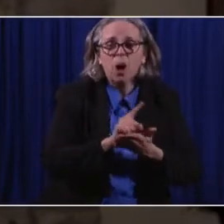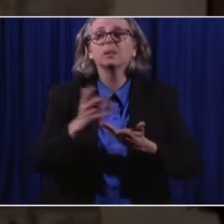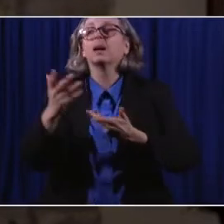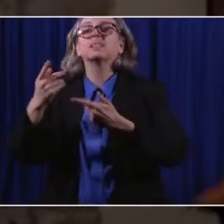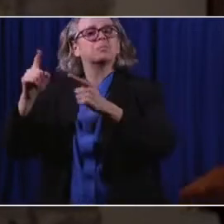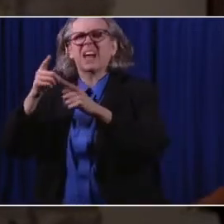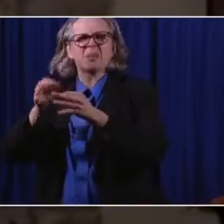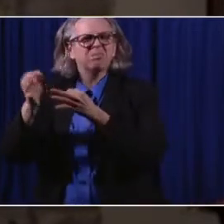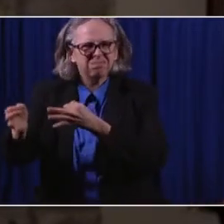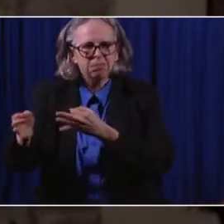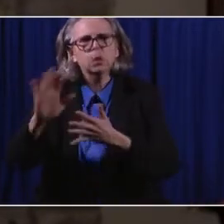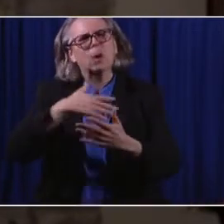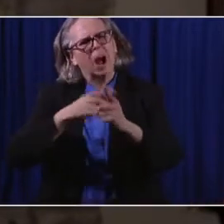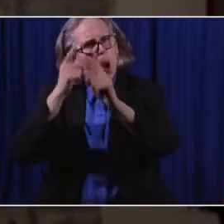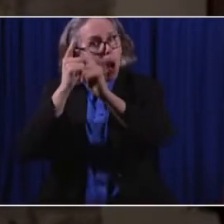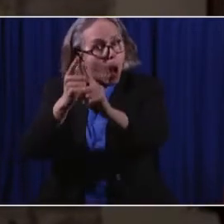sure